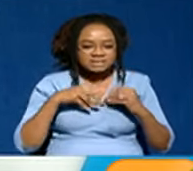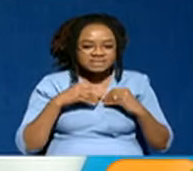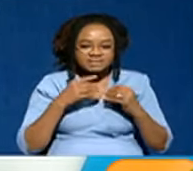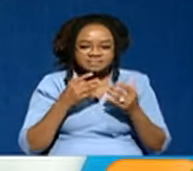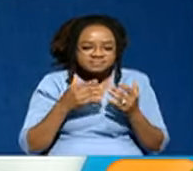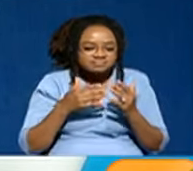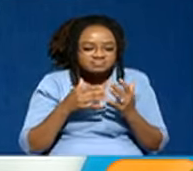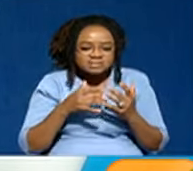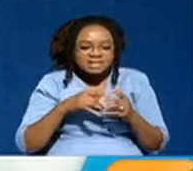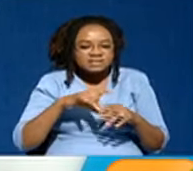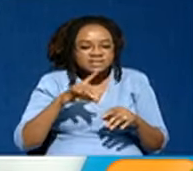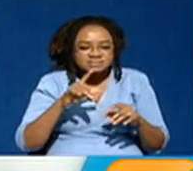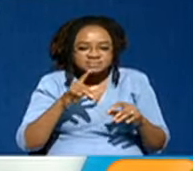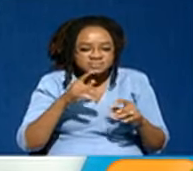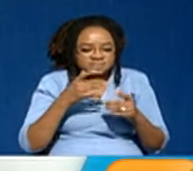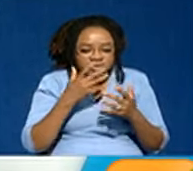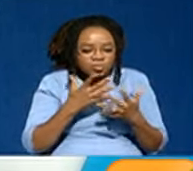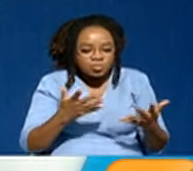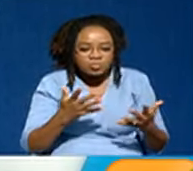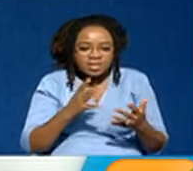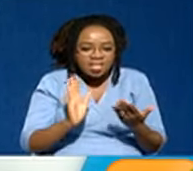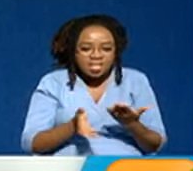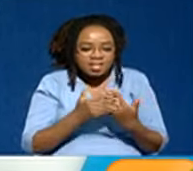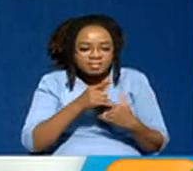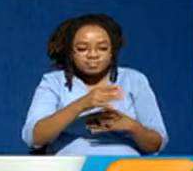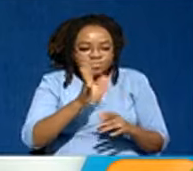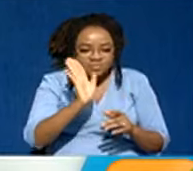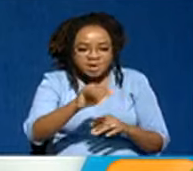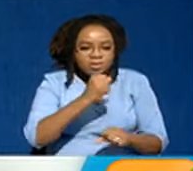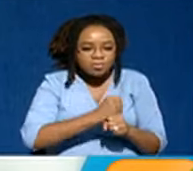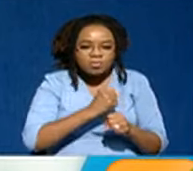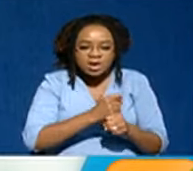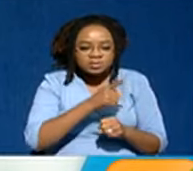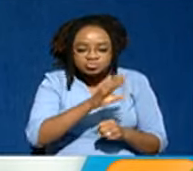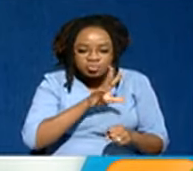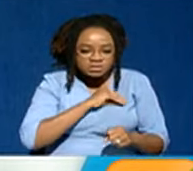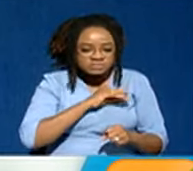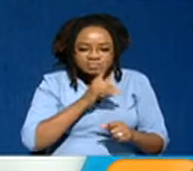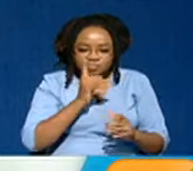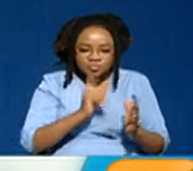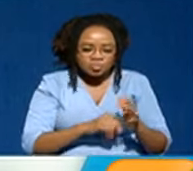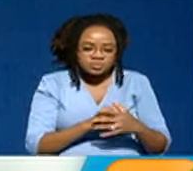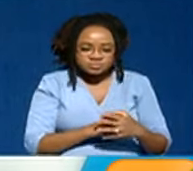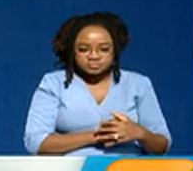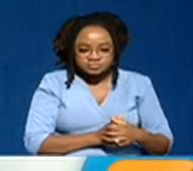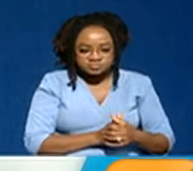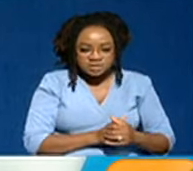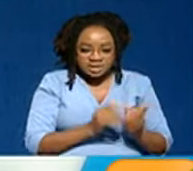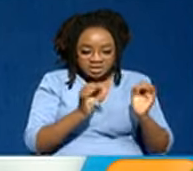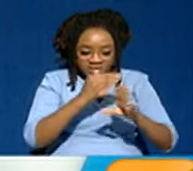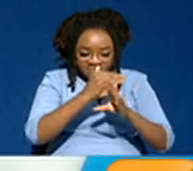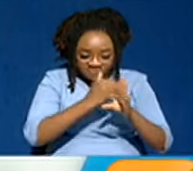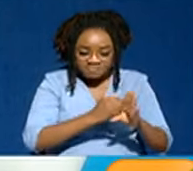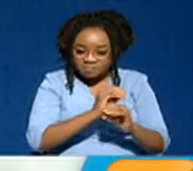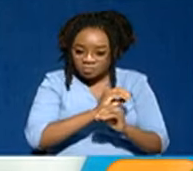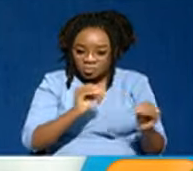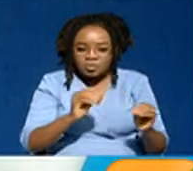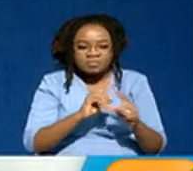7 days. You said it's on the 1st, not even on the 4th of April. Yeah. What are you willing to take so that the strike is